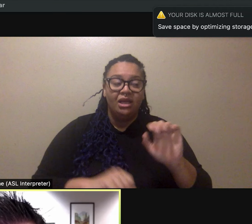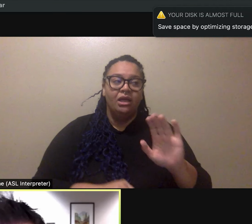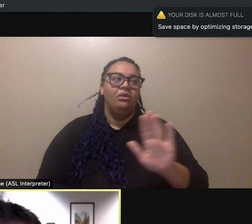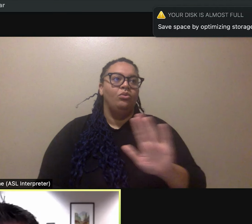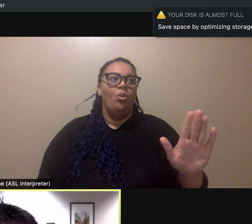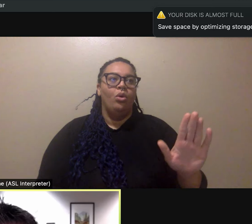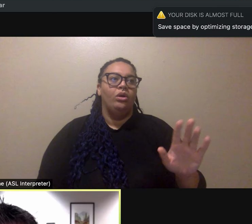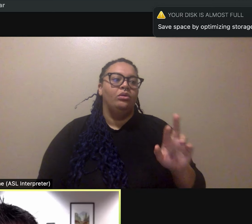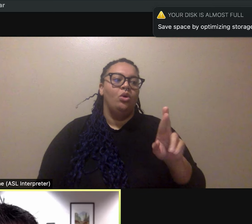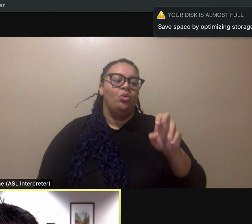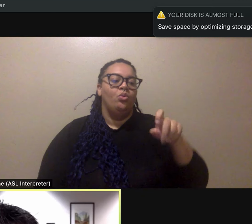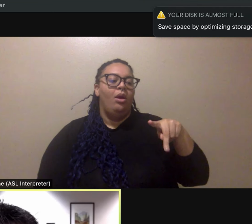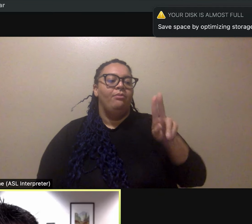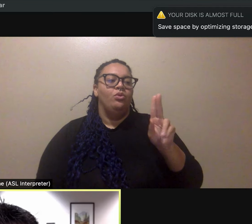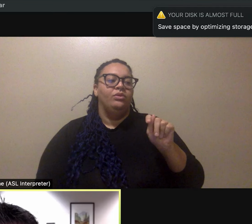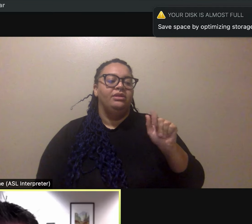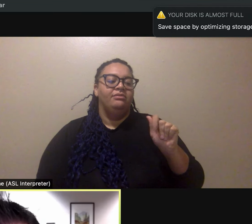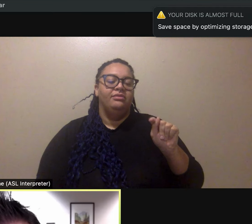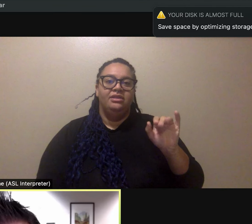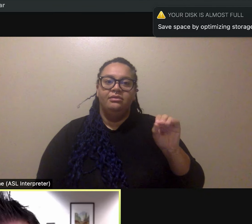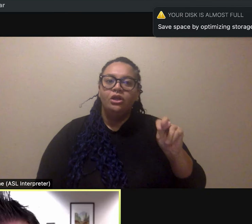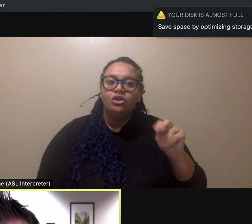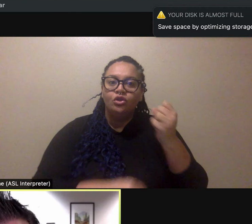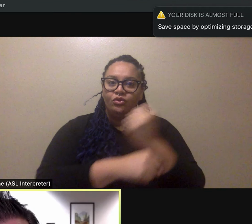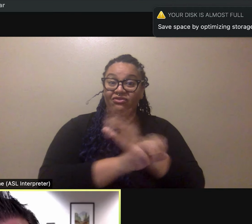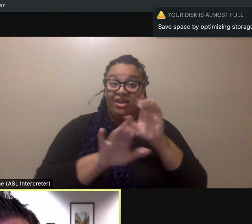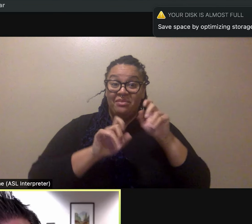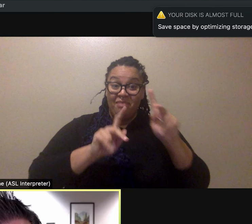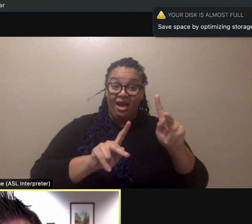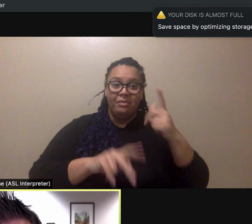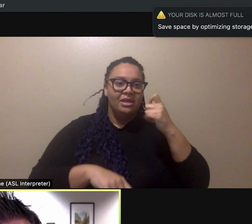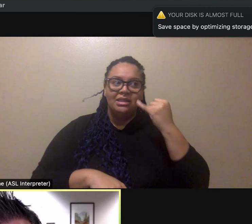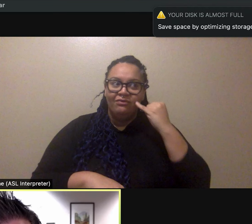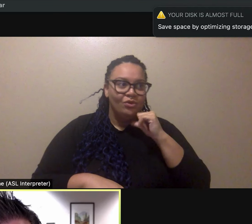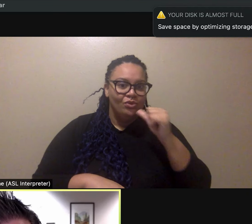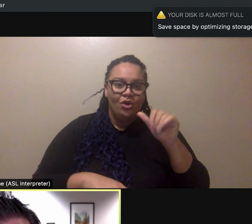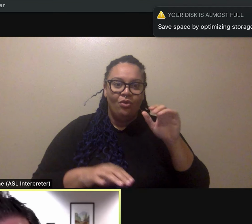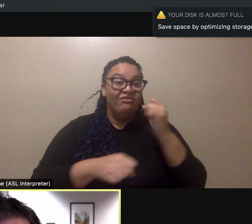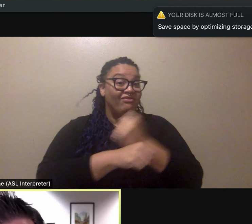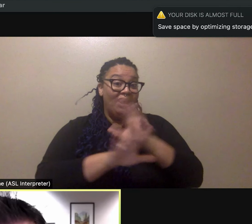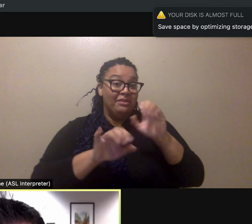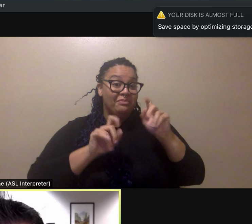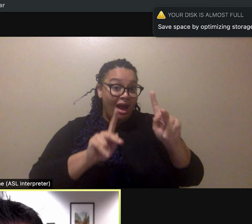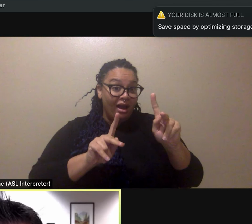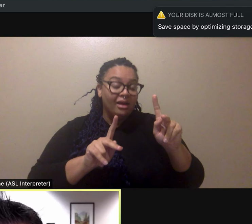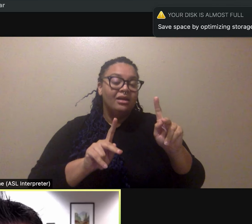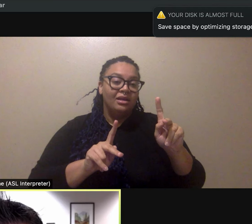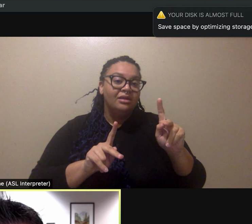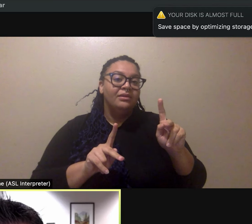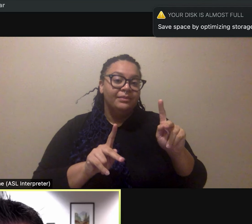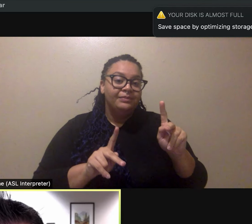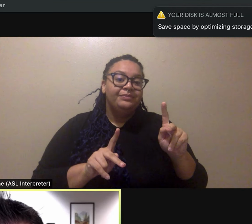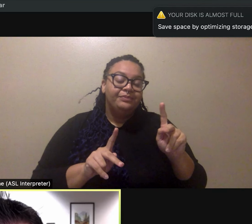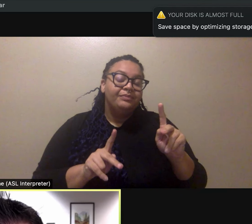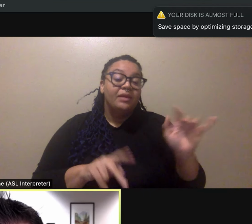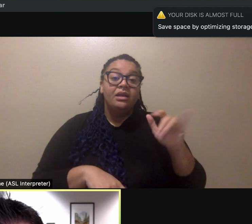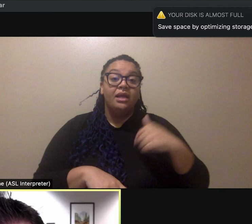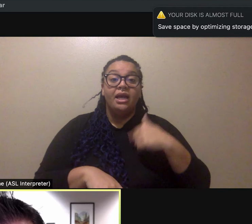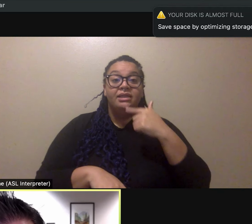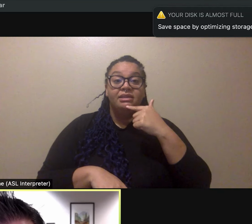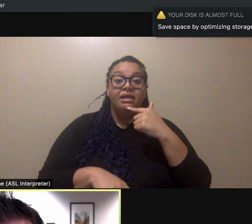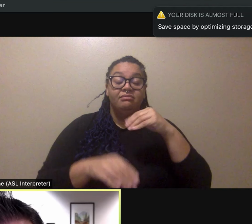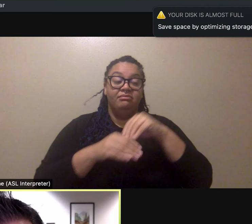line to kind of fight back. Because if you don't really fight back, you become, like I said in the toward the beginning, enslaved